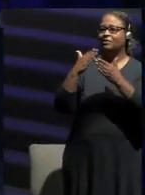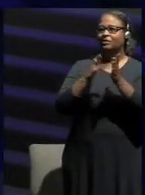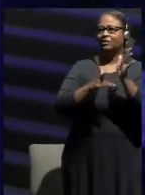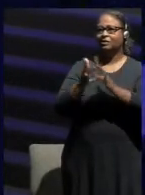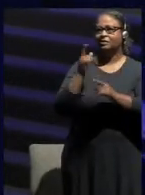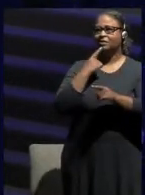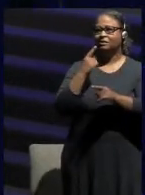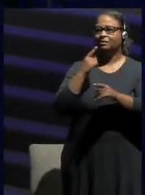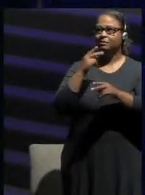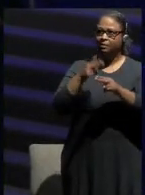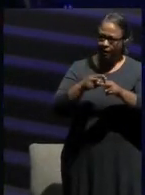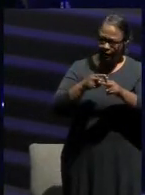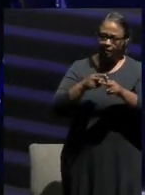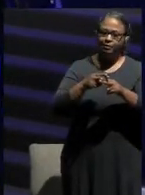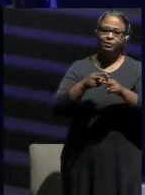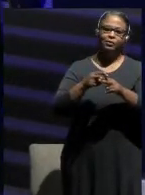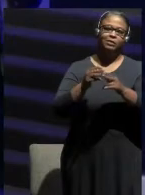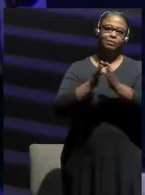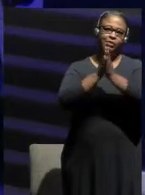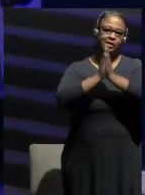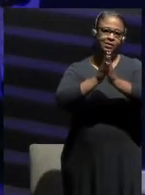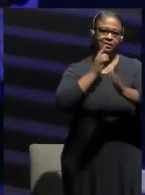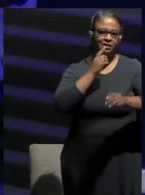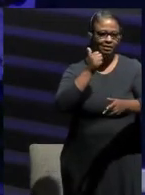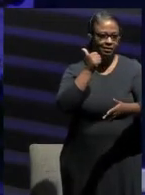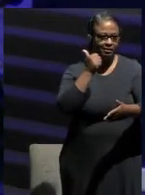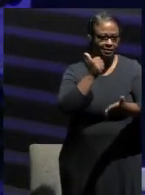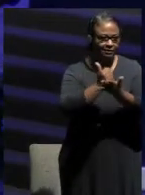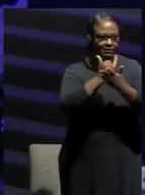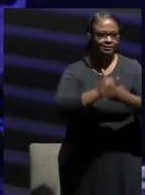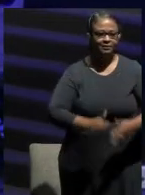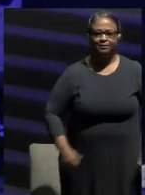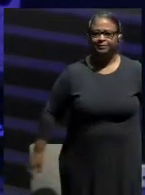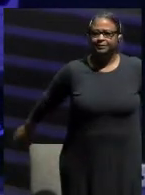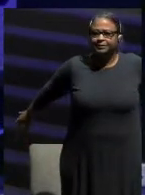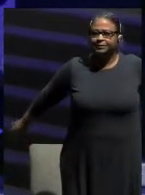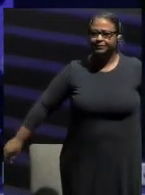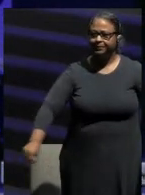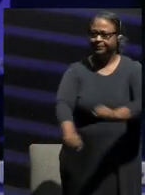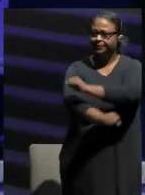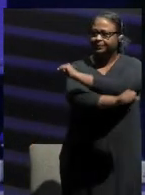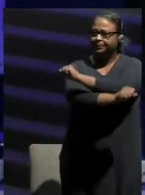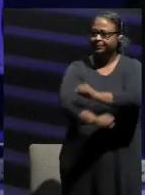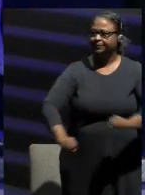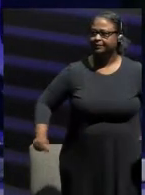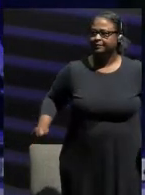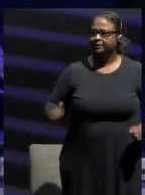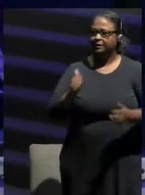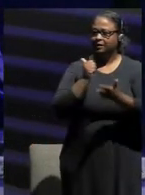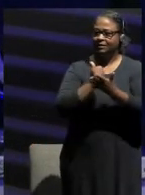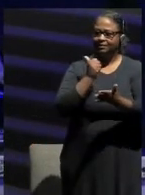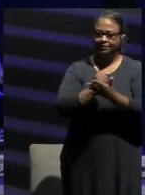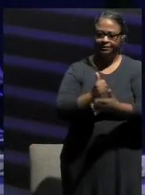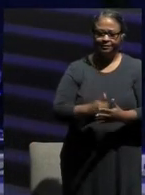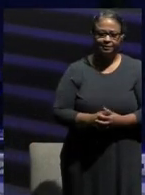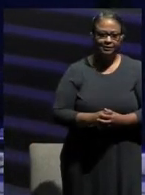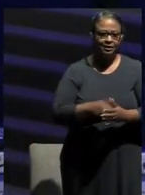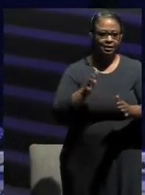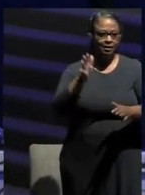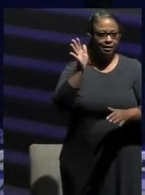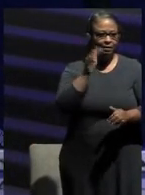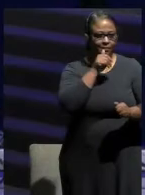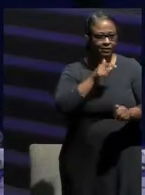we pray. In Jesus' name we pray. And everybody say amen. Amen. Amen. Amen. God bless